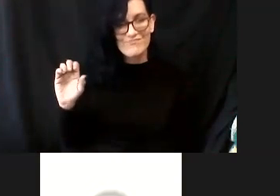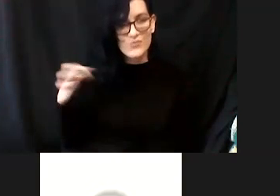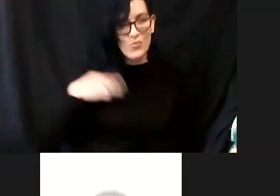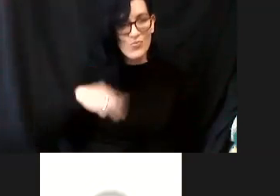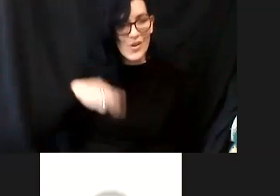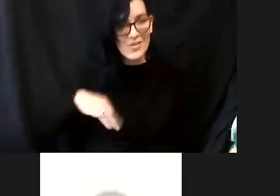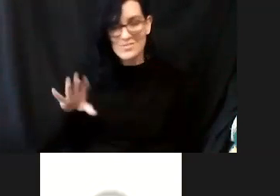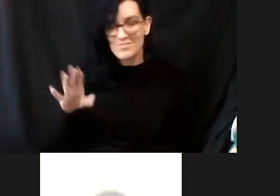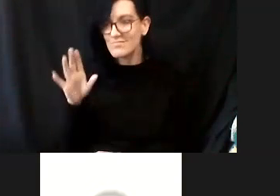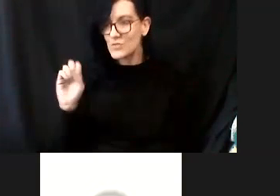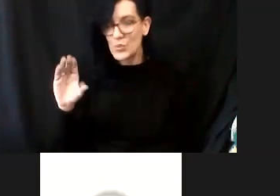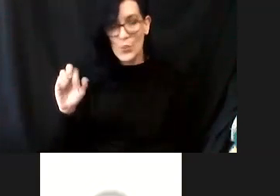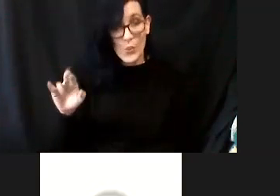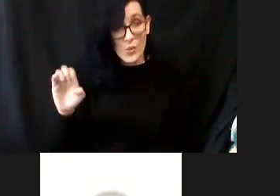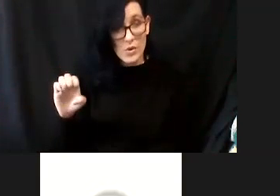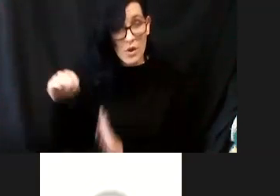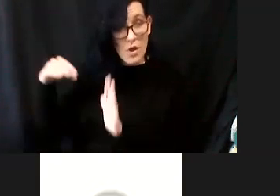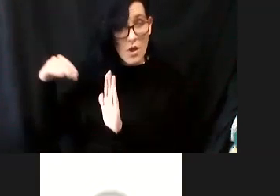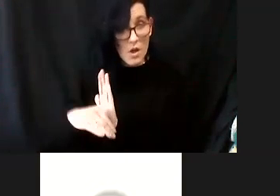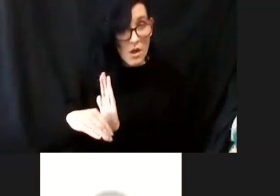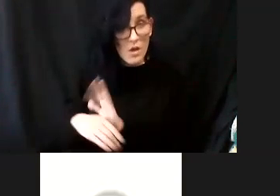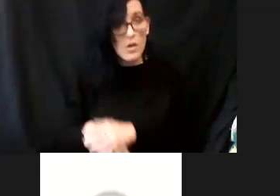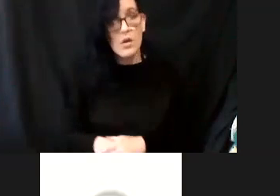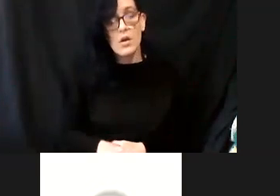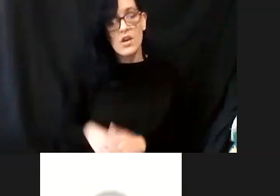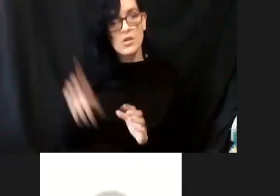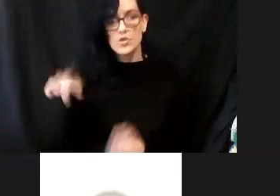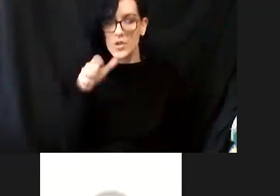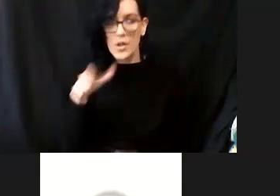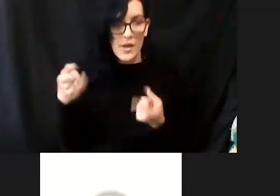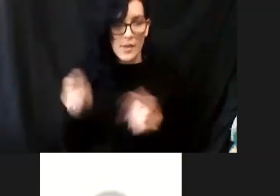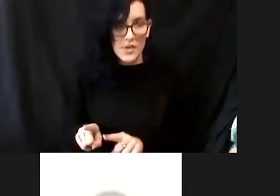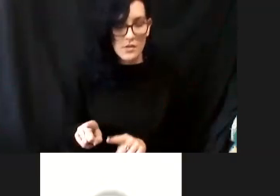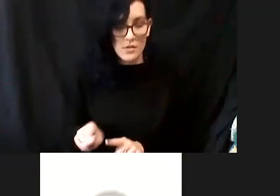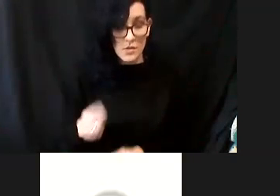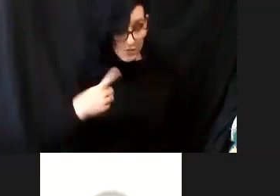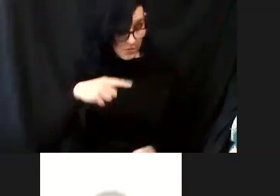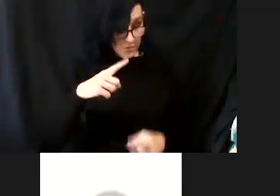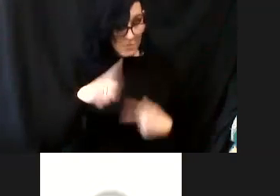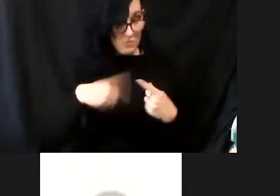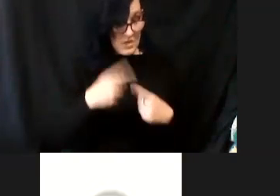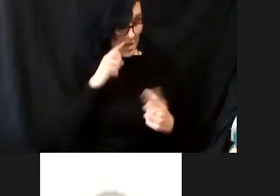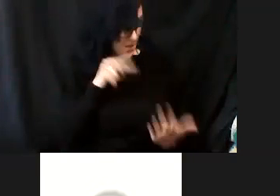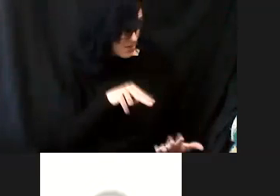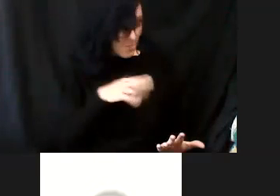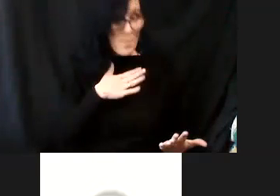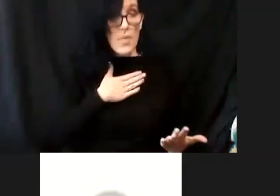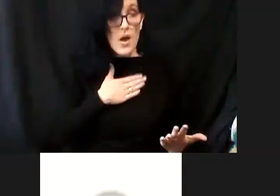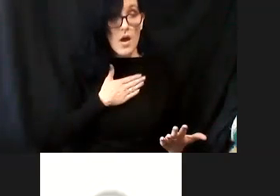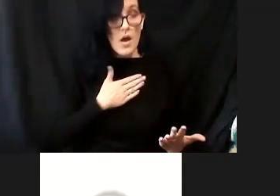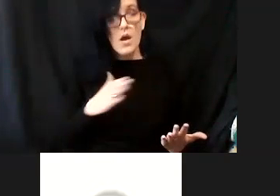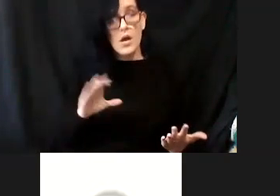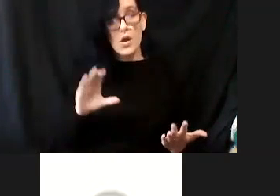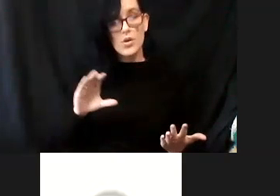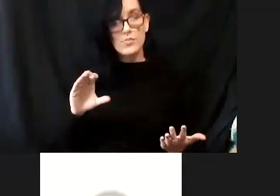happening. And I personally can say, when I read about this, I checked my credit report, even though Great Lakes